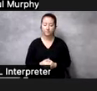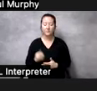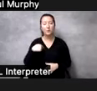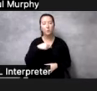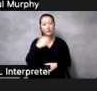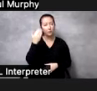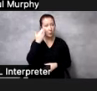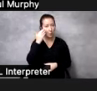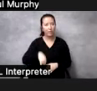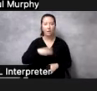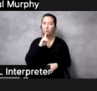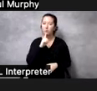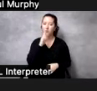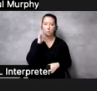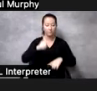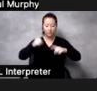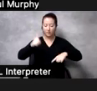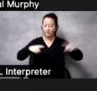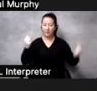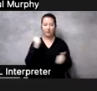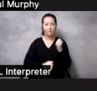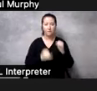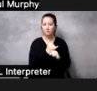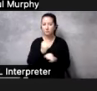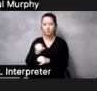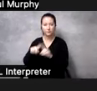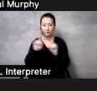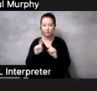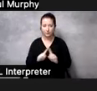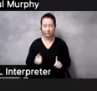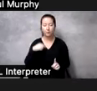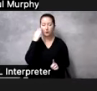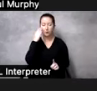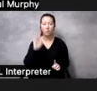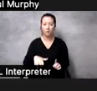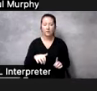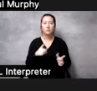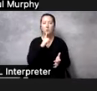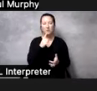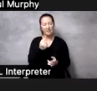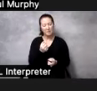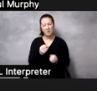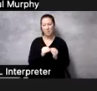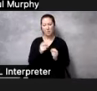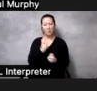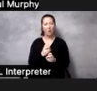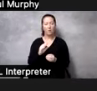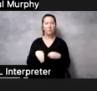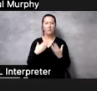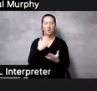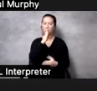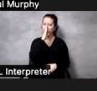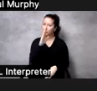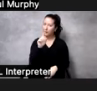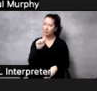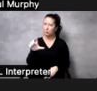vary depending on the institution or organization that you're with. And that's why it's a little bit more difficult to provide direct